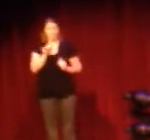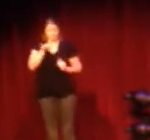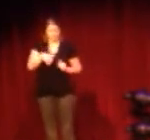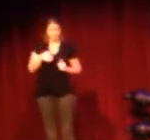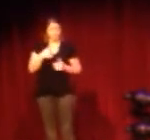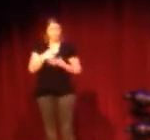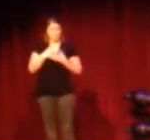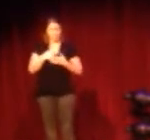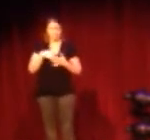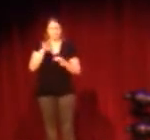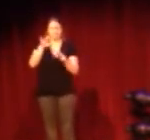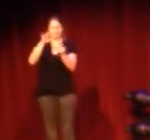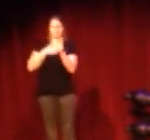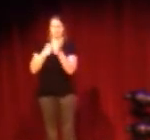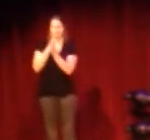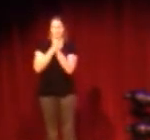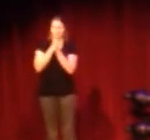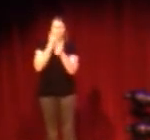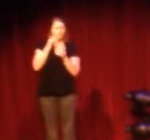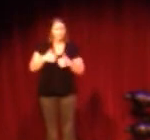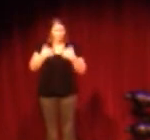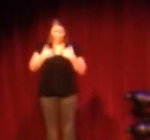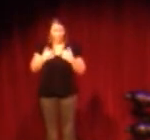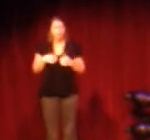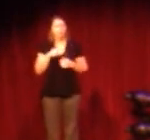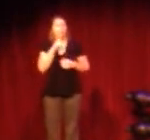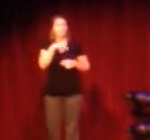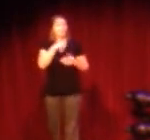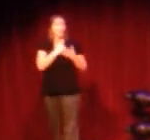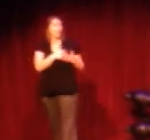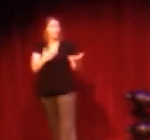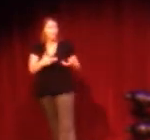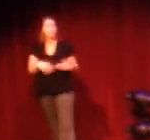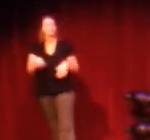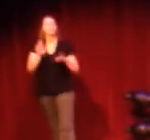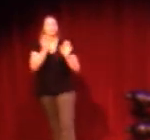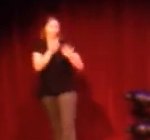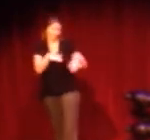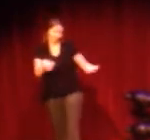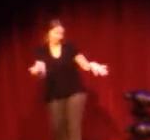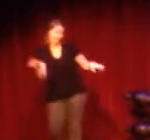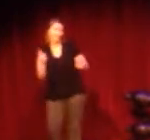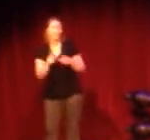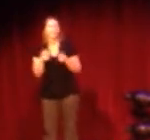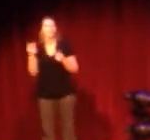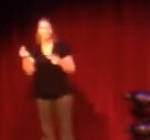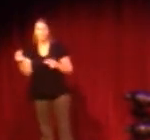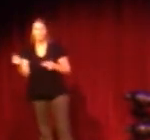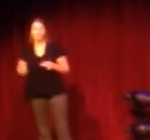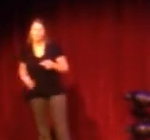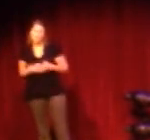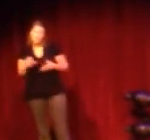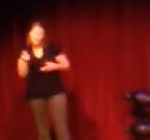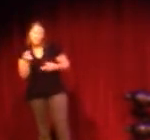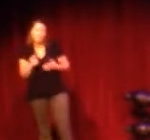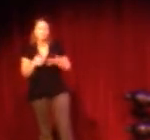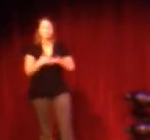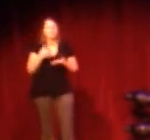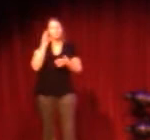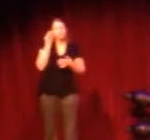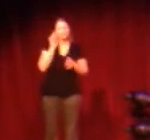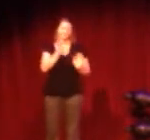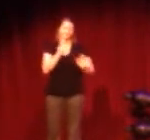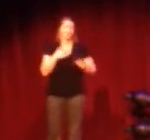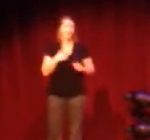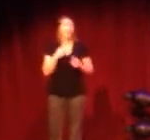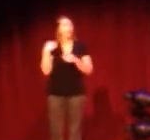my passions in life. Helping children. And puppies. And kittens. Now, I